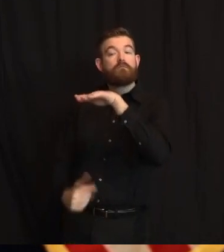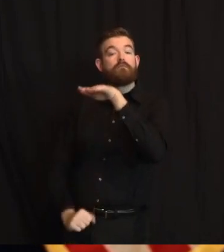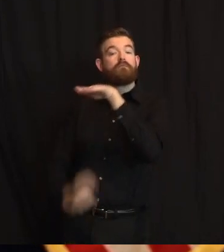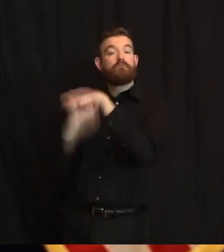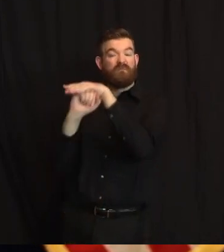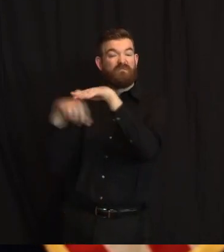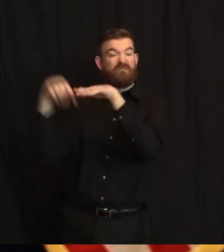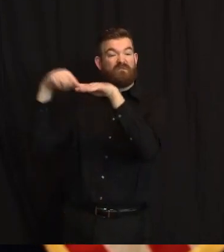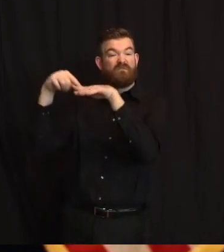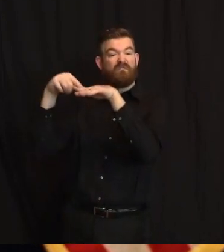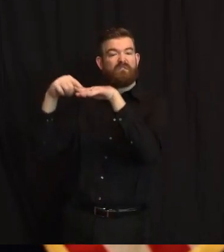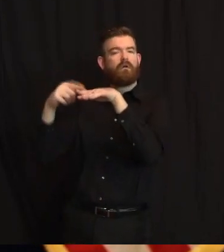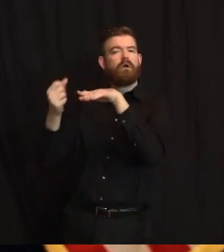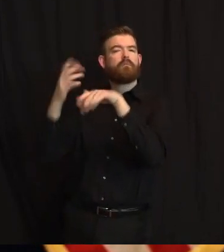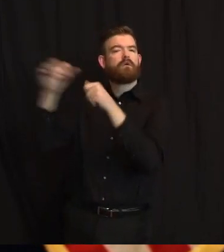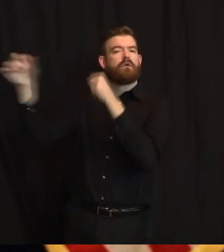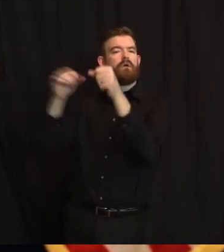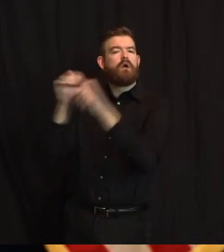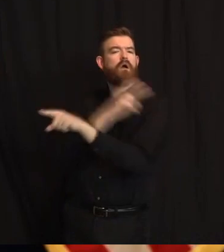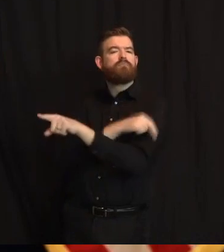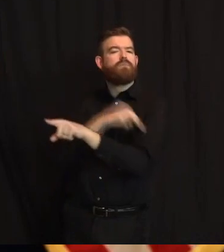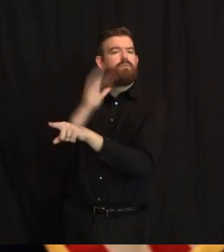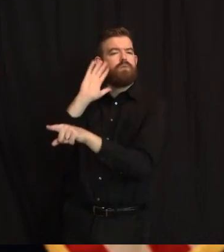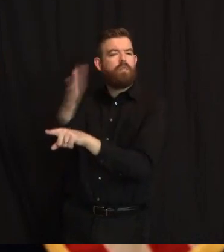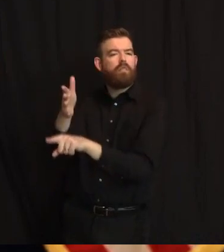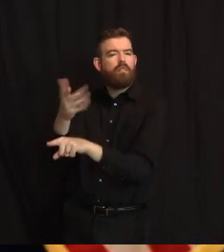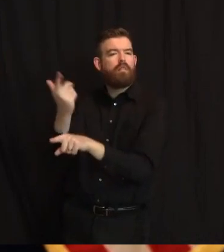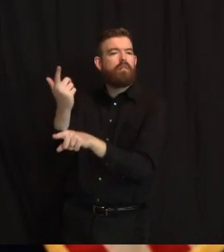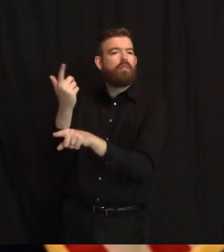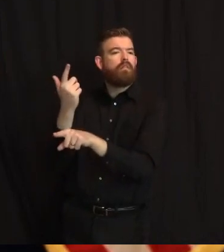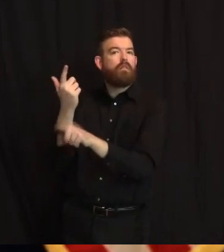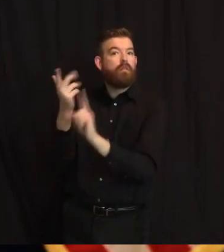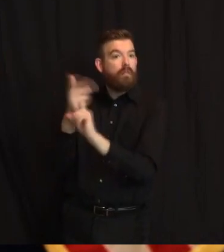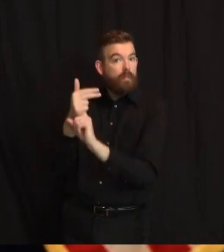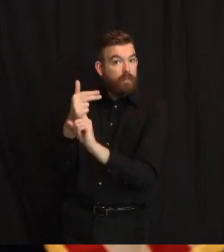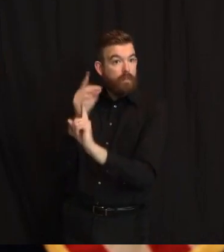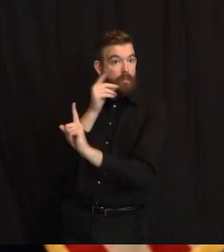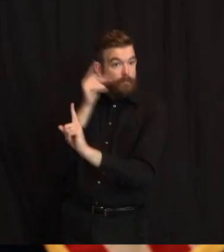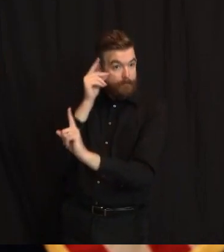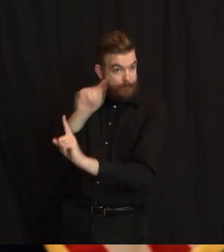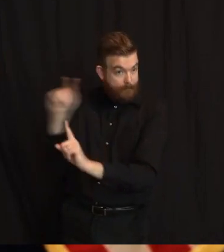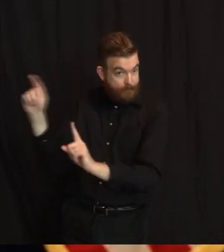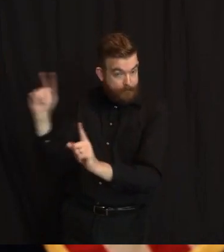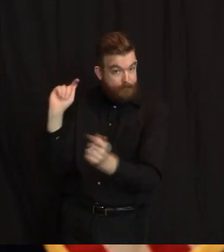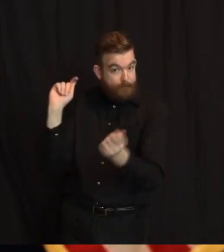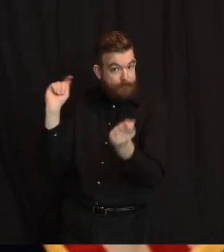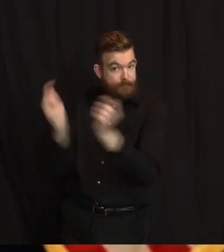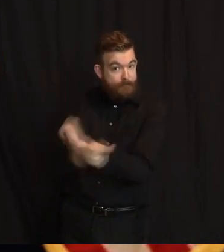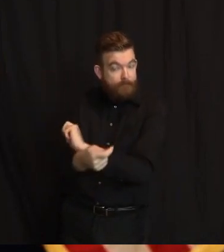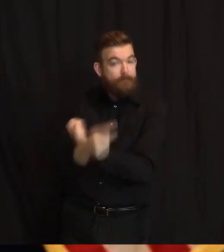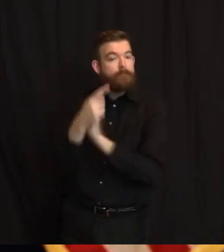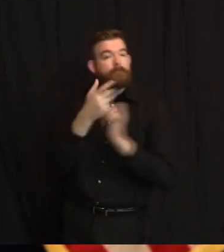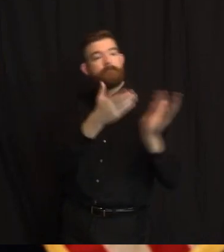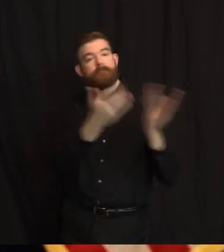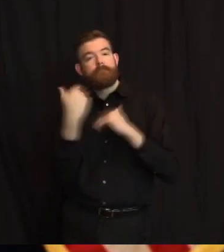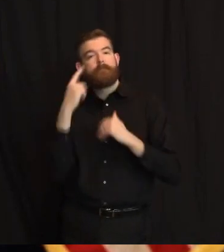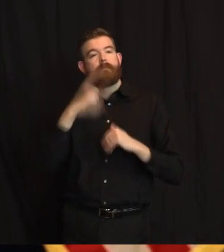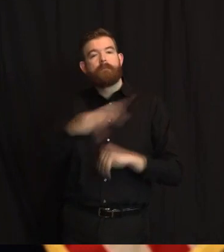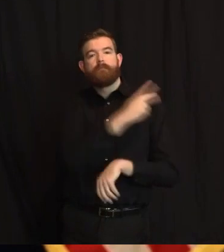Have any hotels or dorms been taken over for recovering patients? And then on nursing homes, have there been